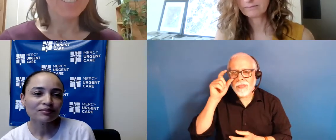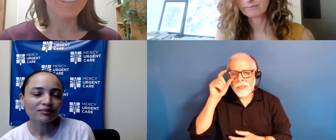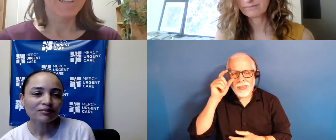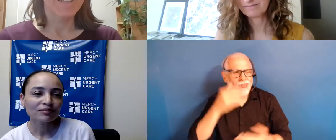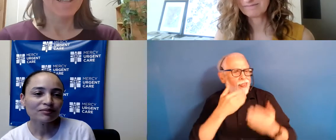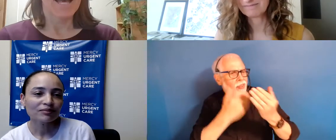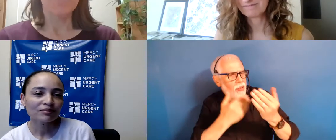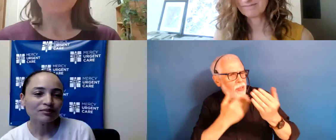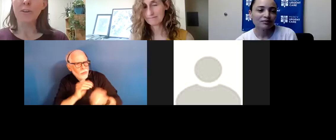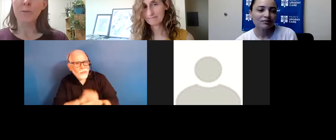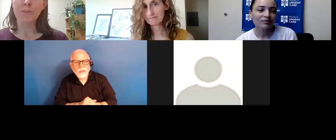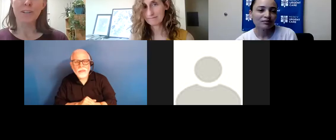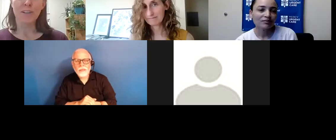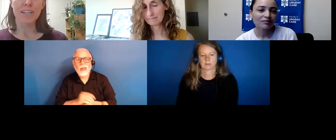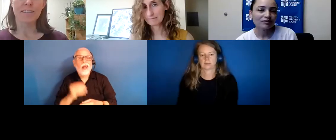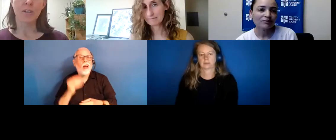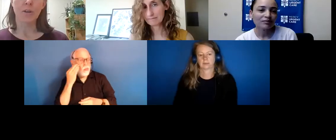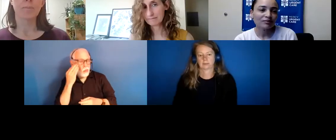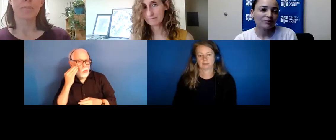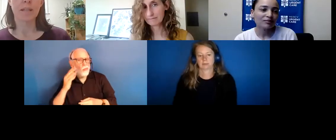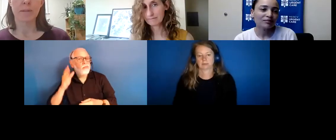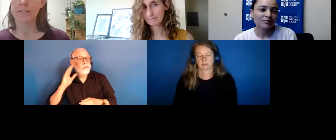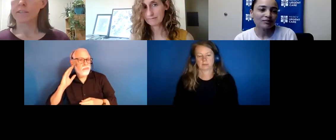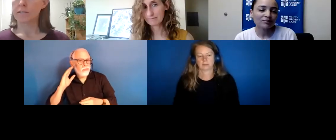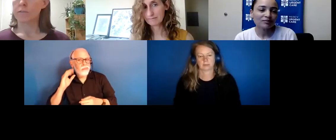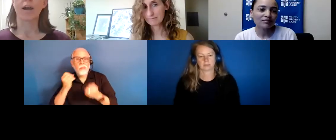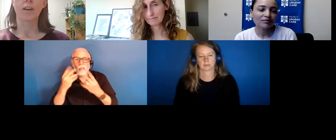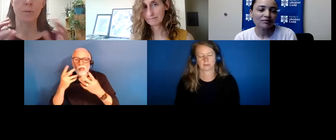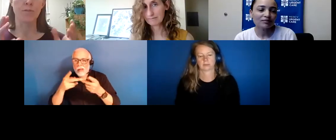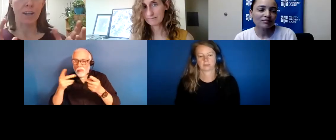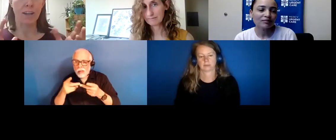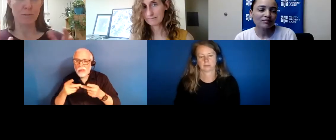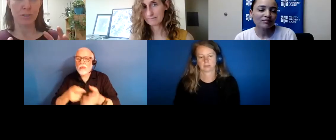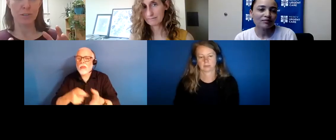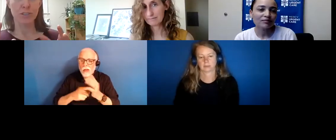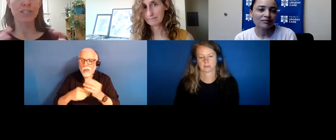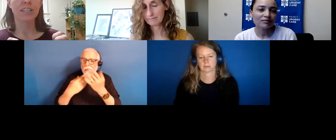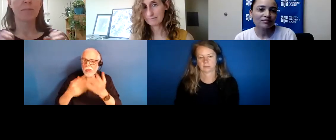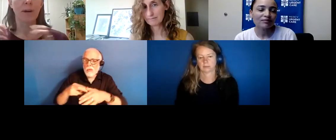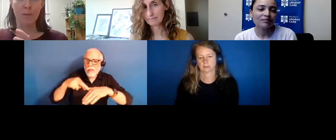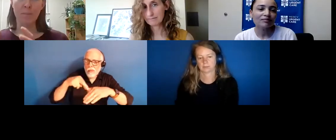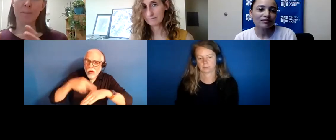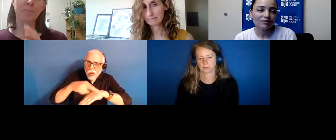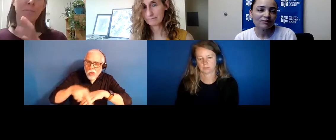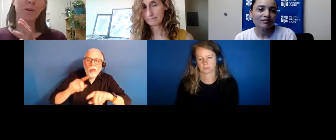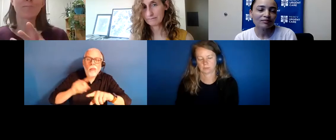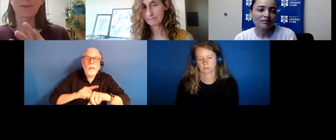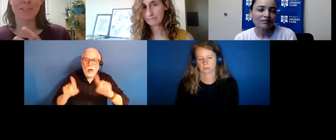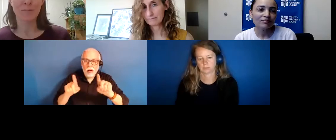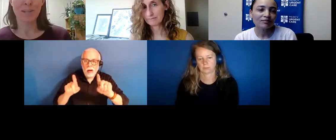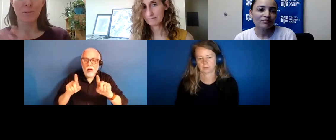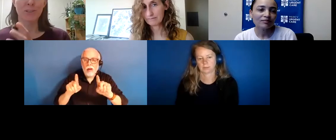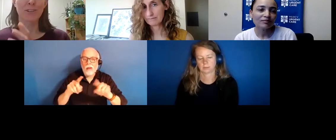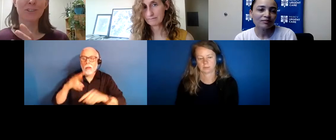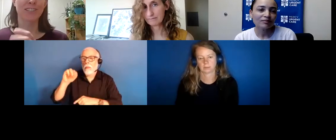Thank you. And I know early on, many places required a provider referral, but the perk of